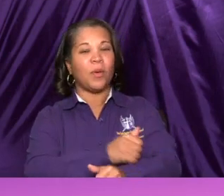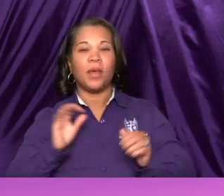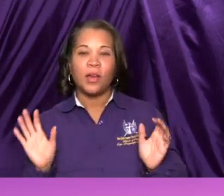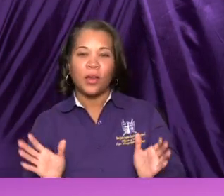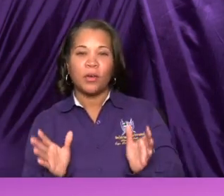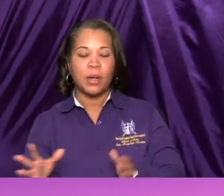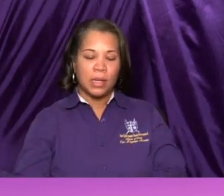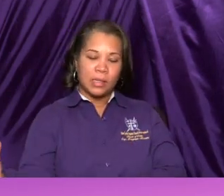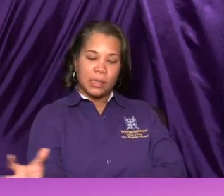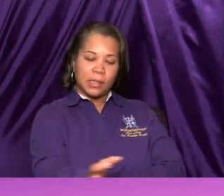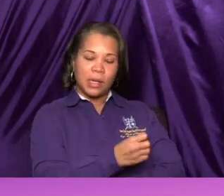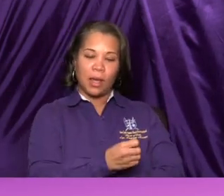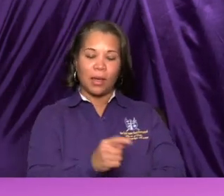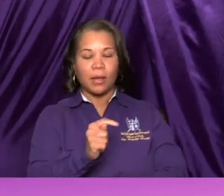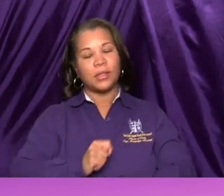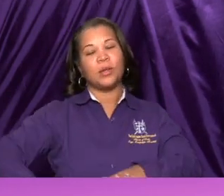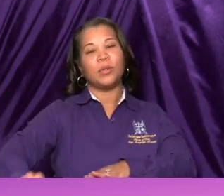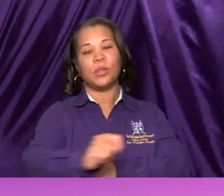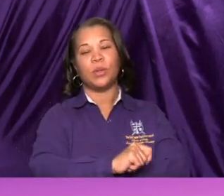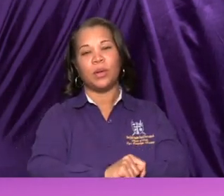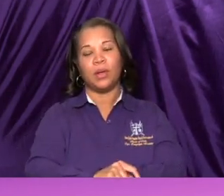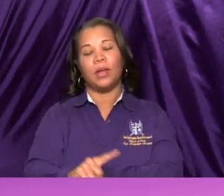in 2023.